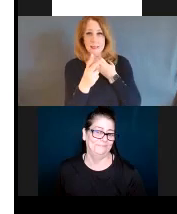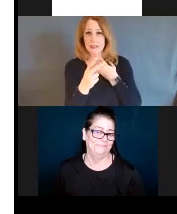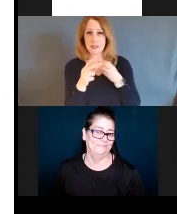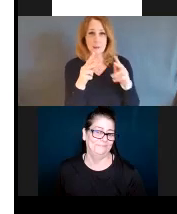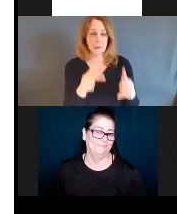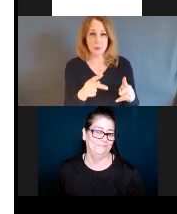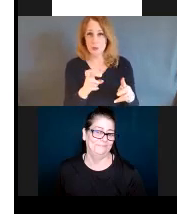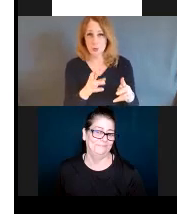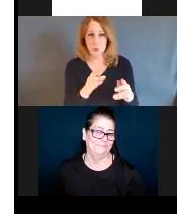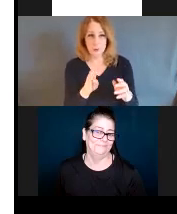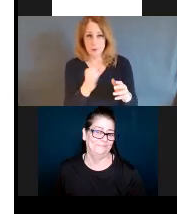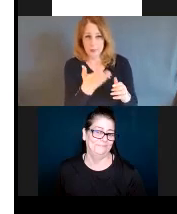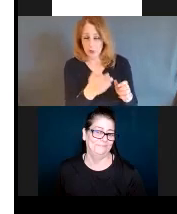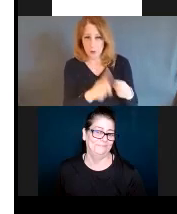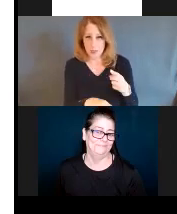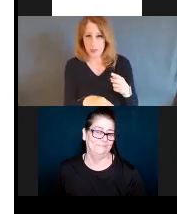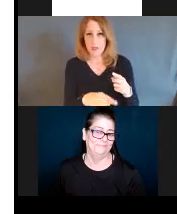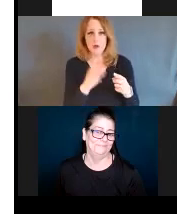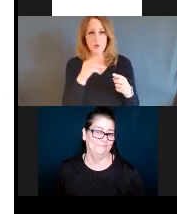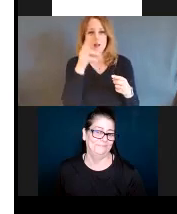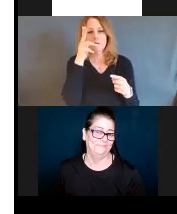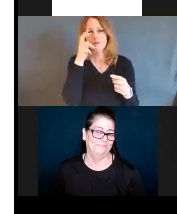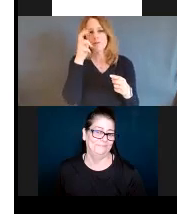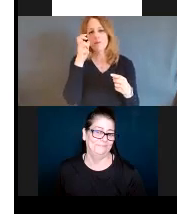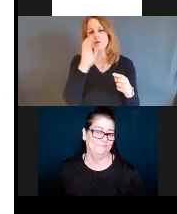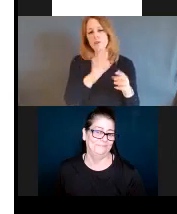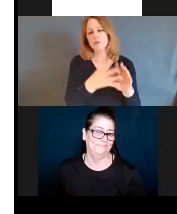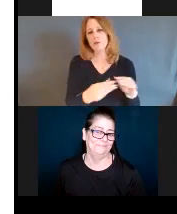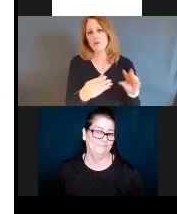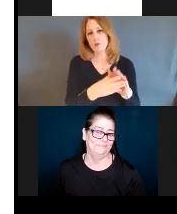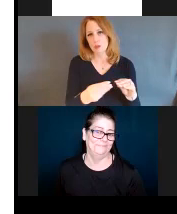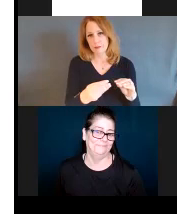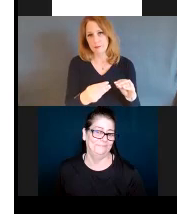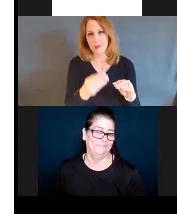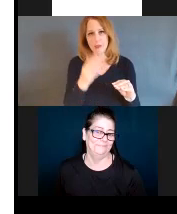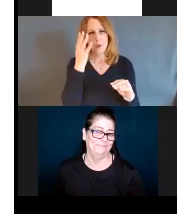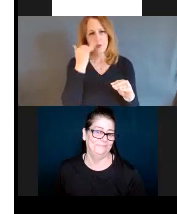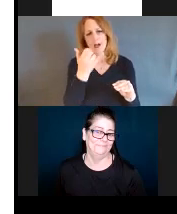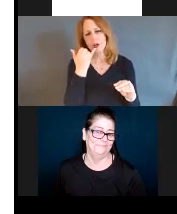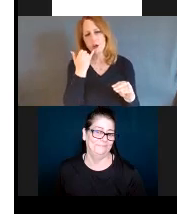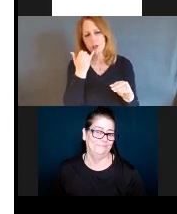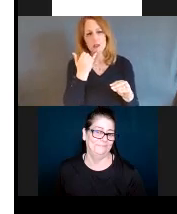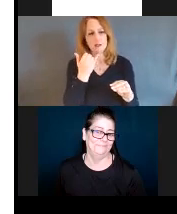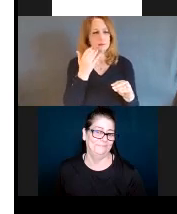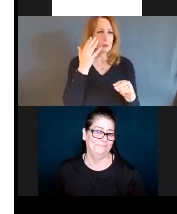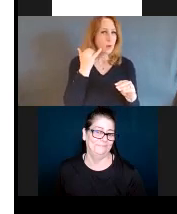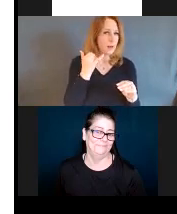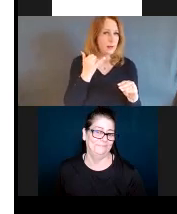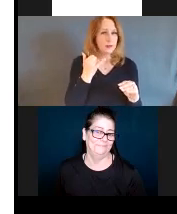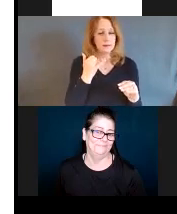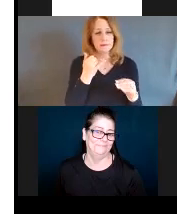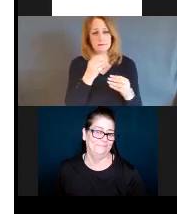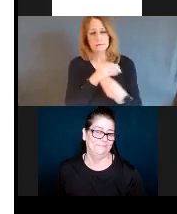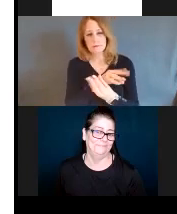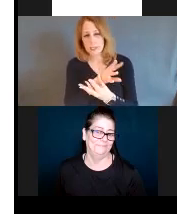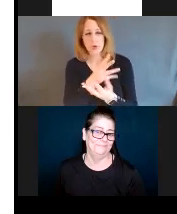person. You're just going to listen to the survivor's story. Why are they calling you? Why are they, video chatting